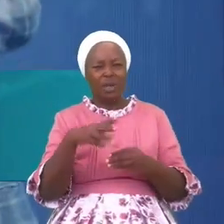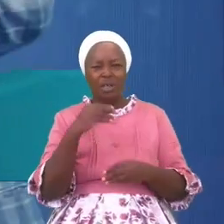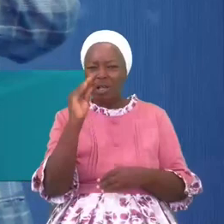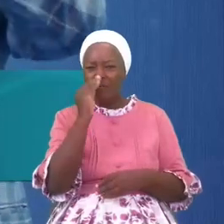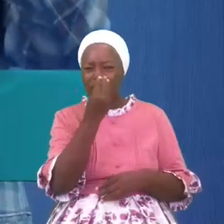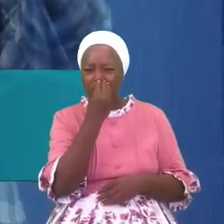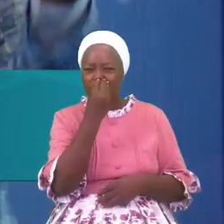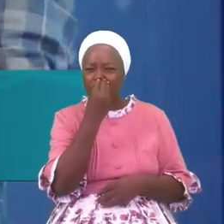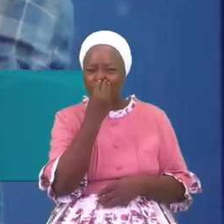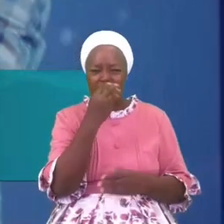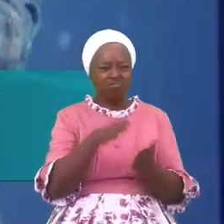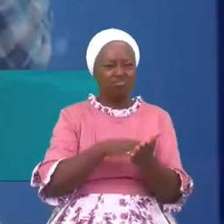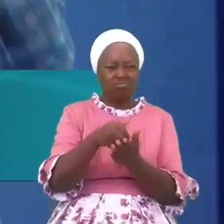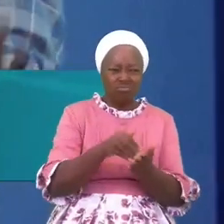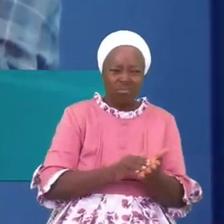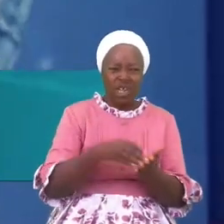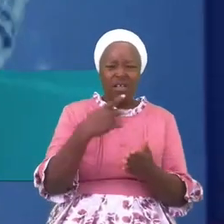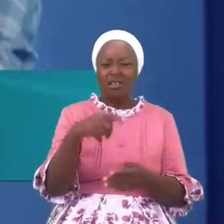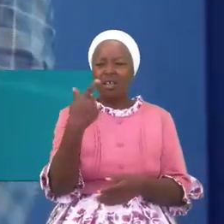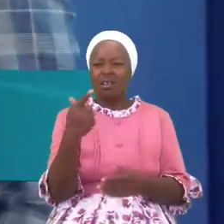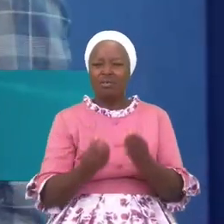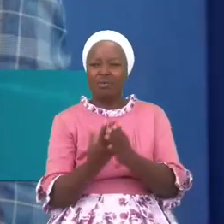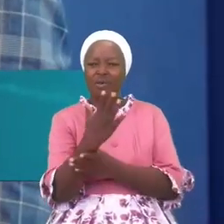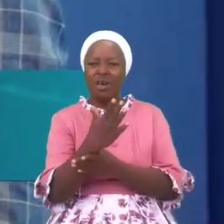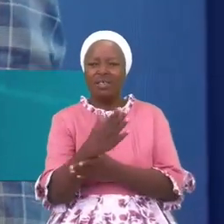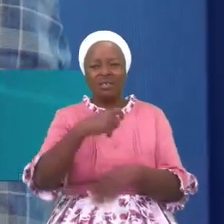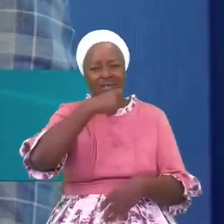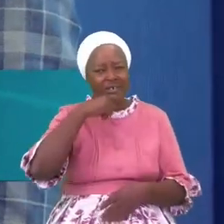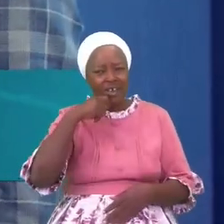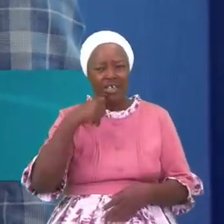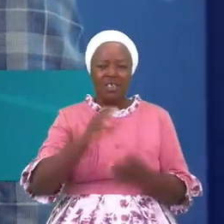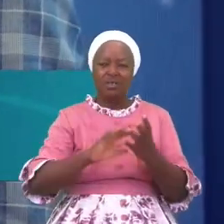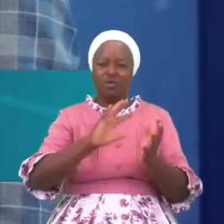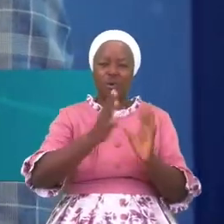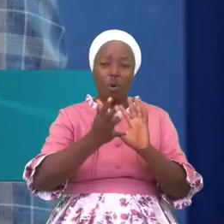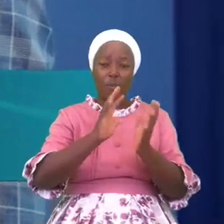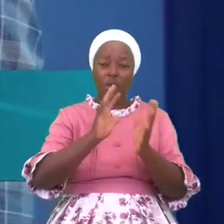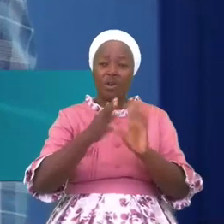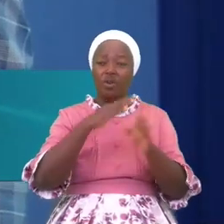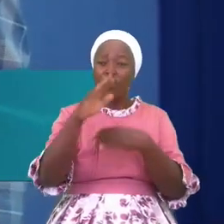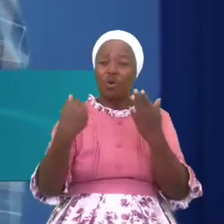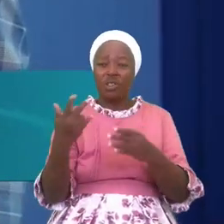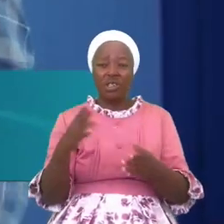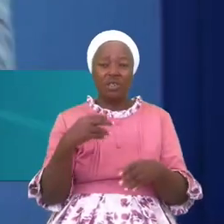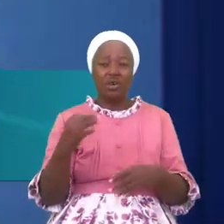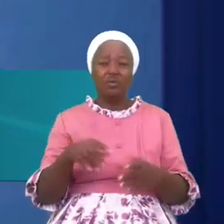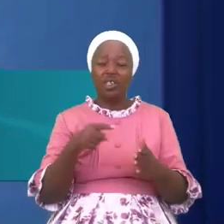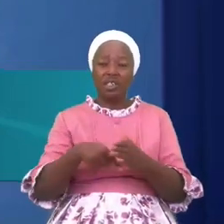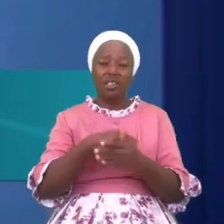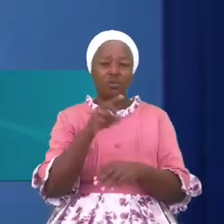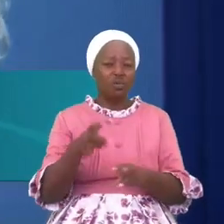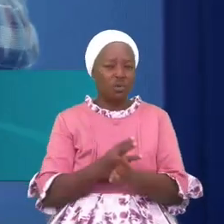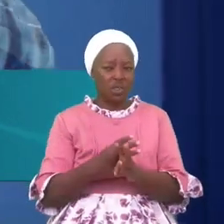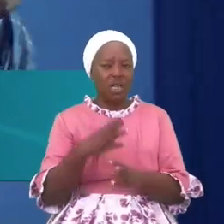withereth. Is comparing all the things in the world, the earth, the plantation, even